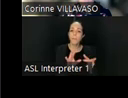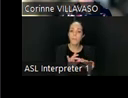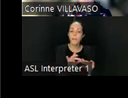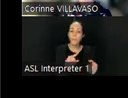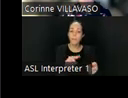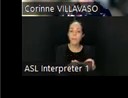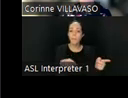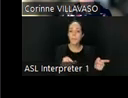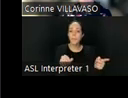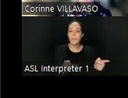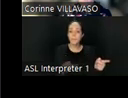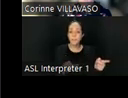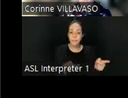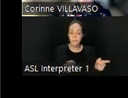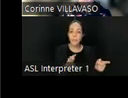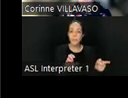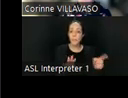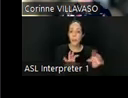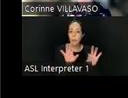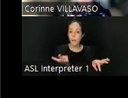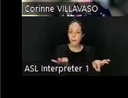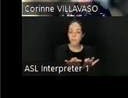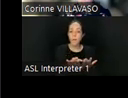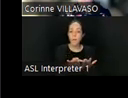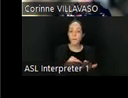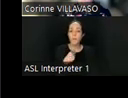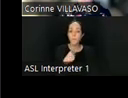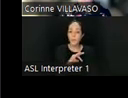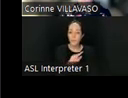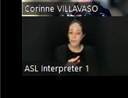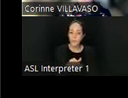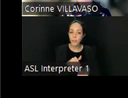Commission via web form, voicemail, or postal mail.